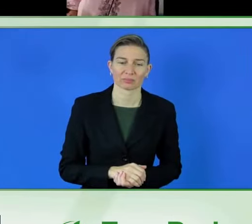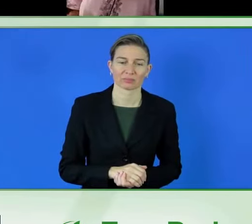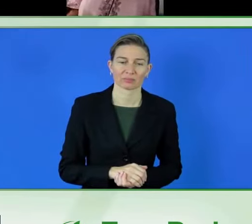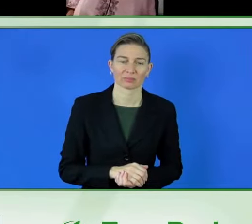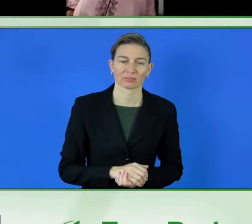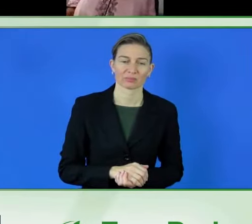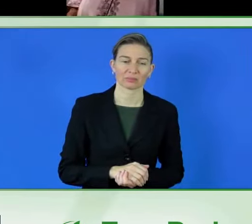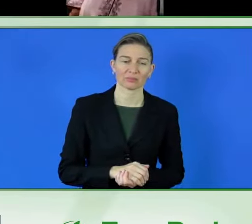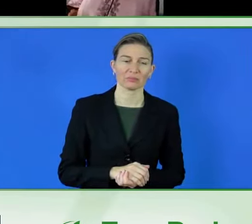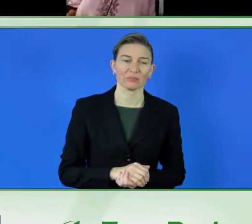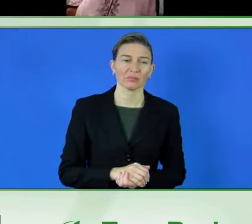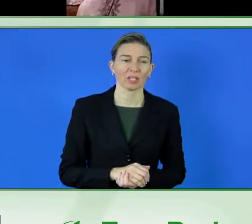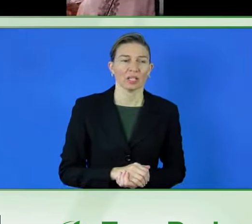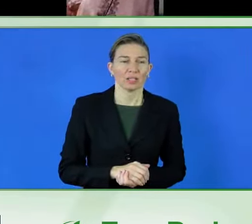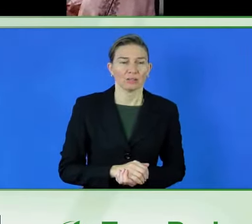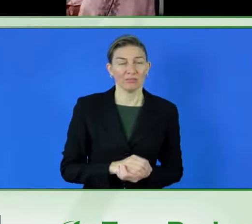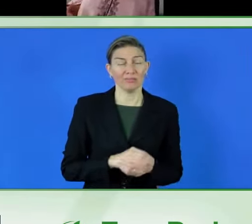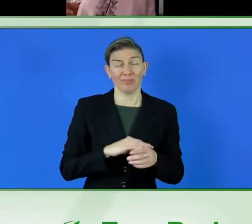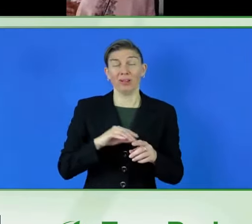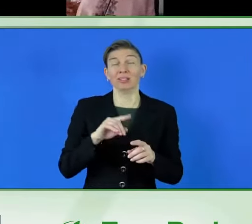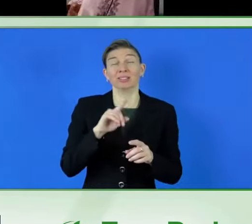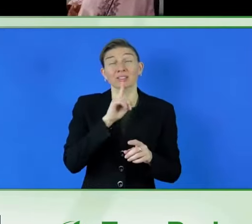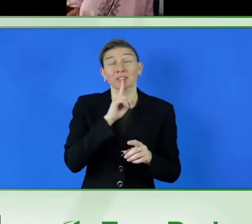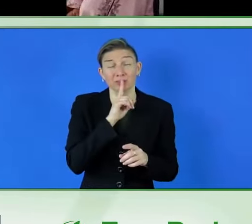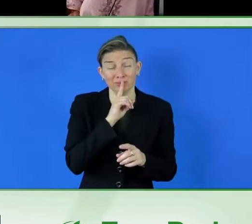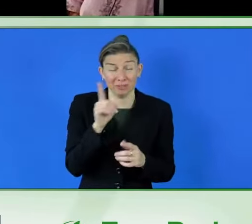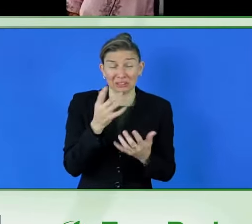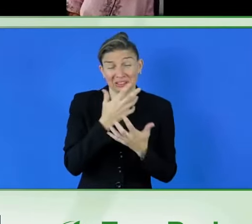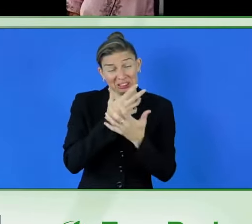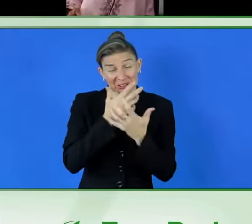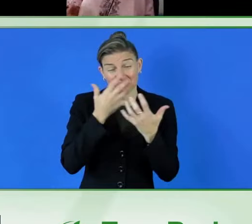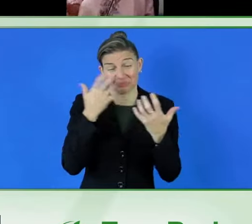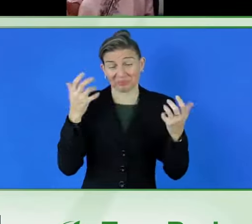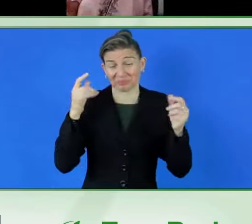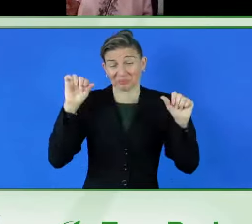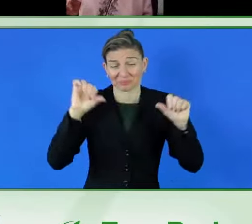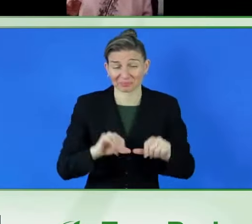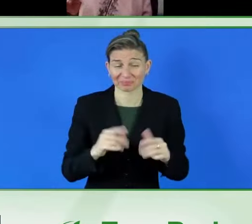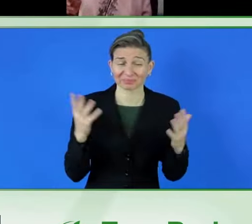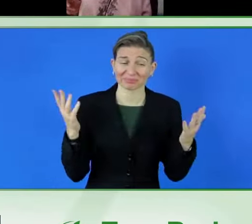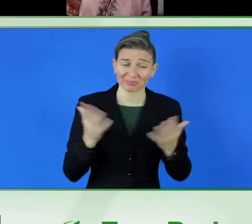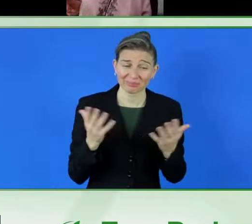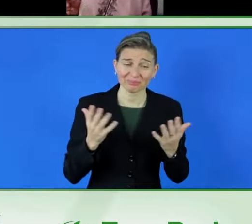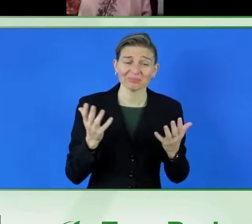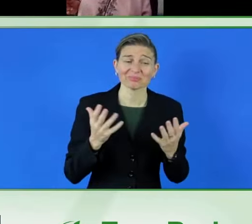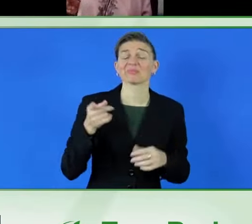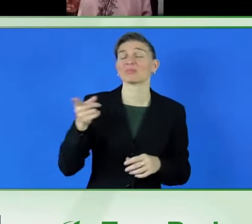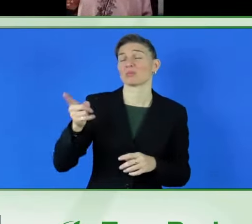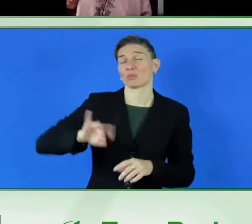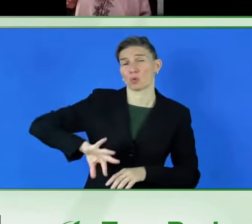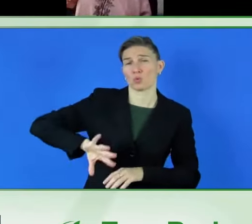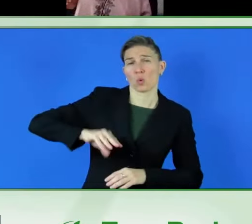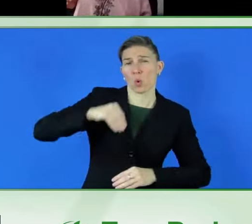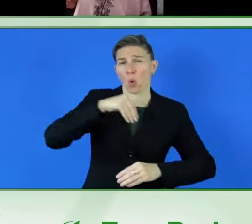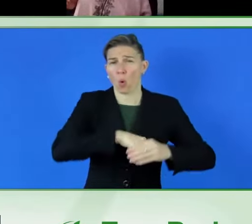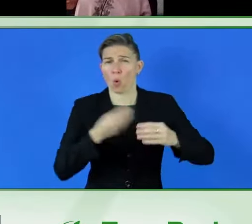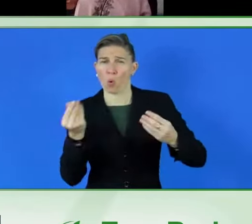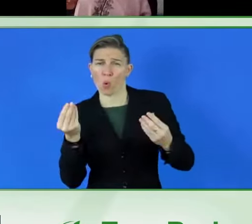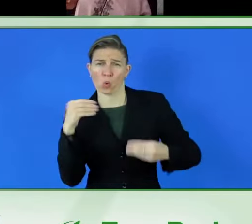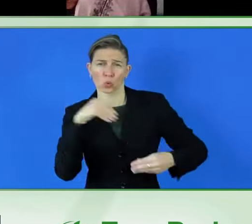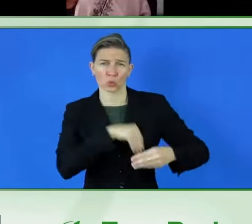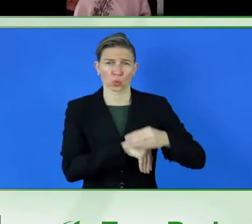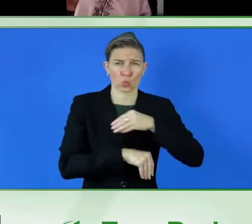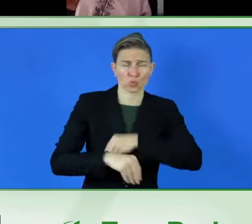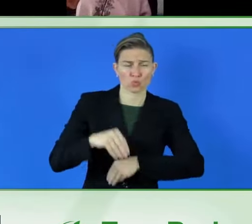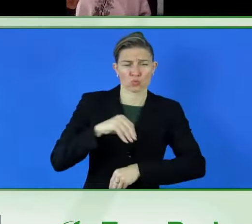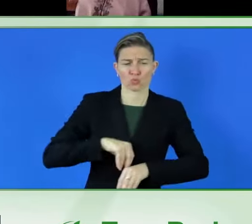the Government of India that are related to disability and accessibility, and